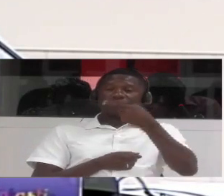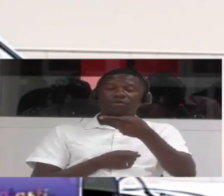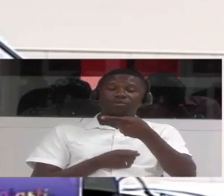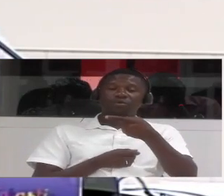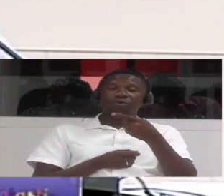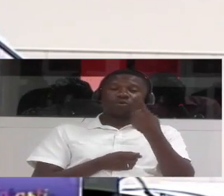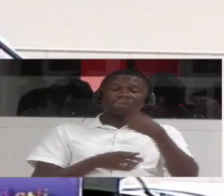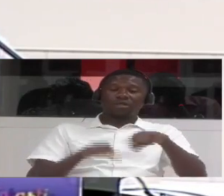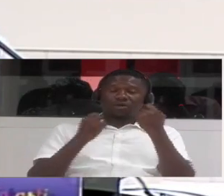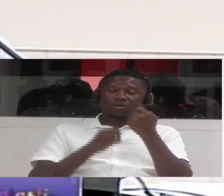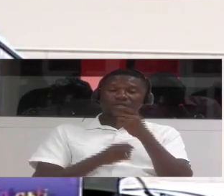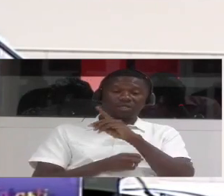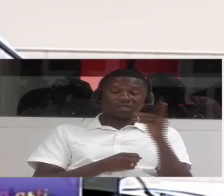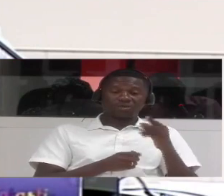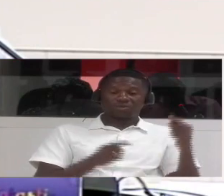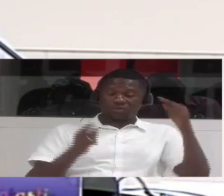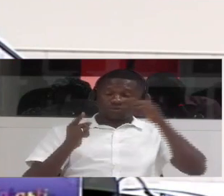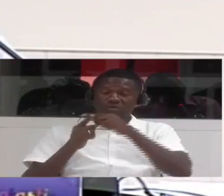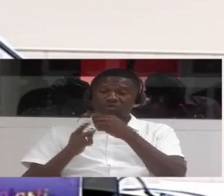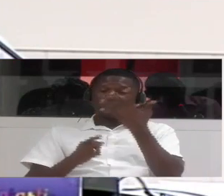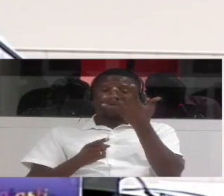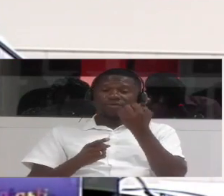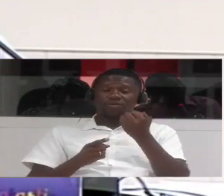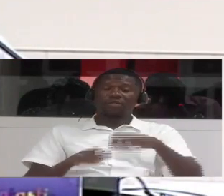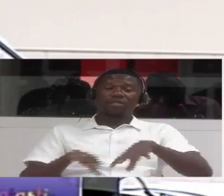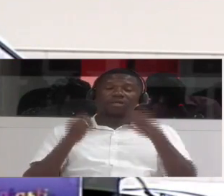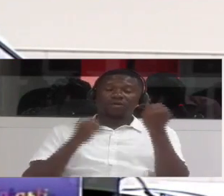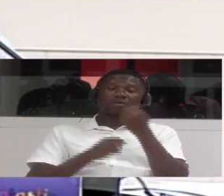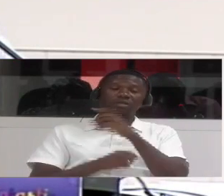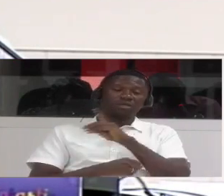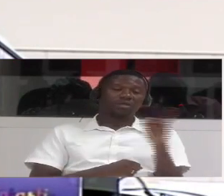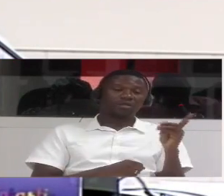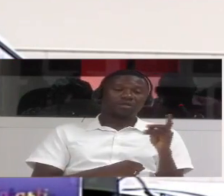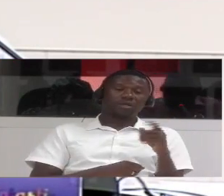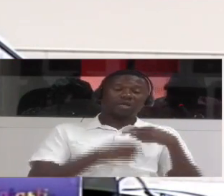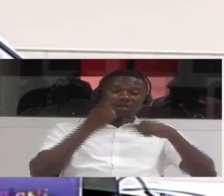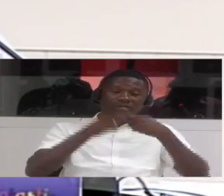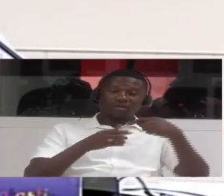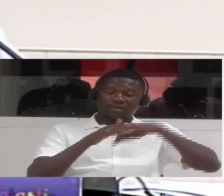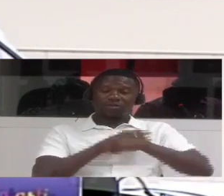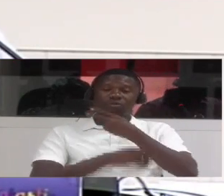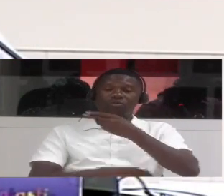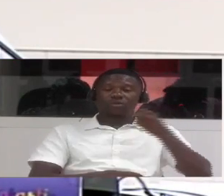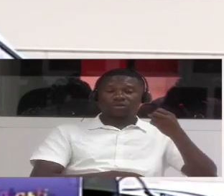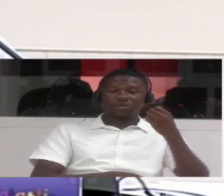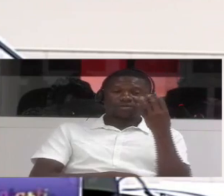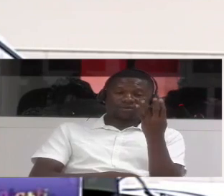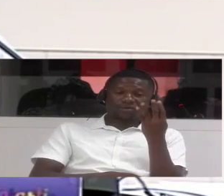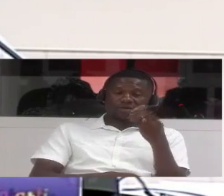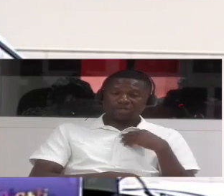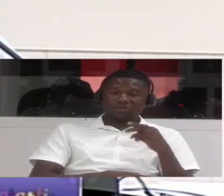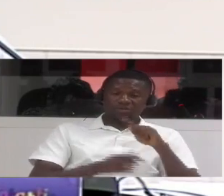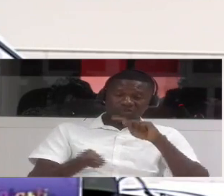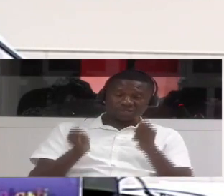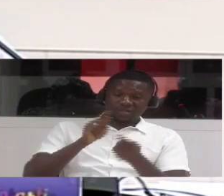$1,000 to $50,000. And then eventually, in 2004, then they also amended the